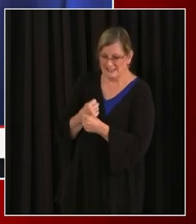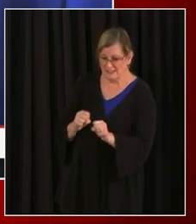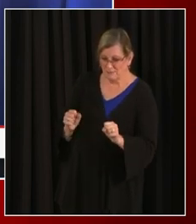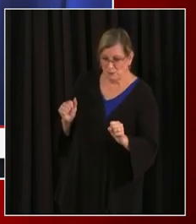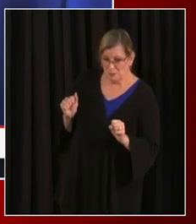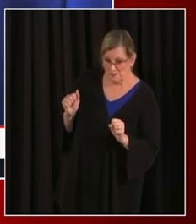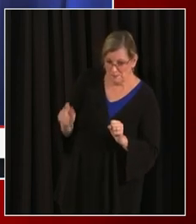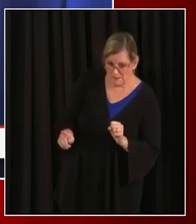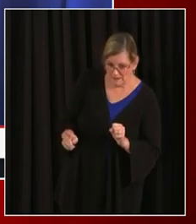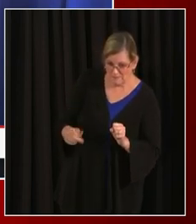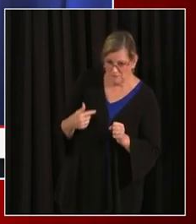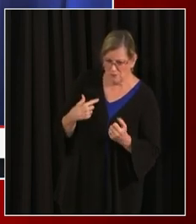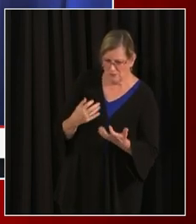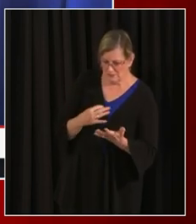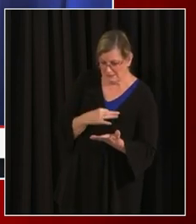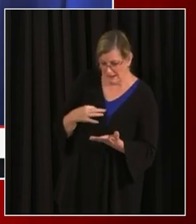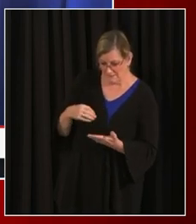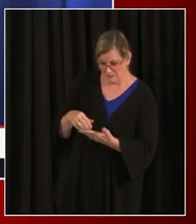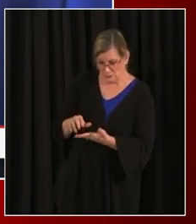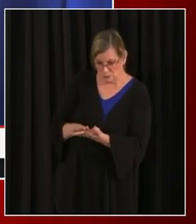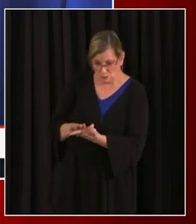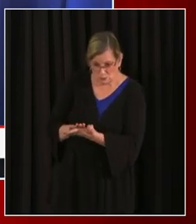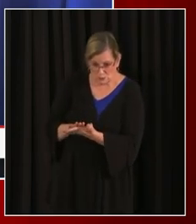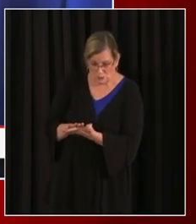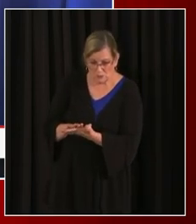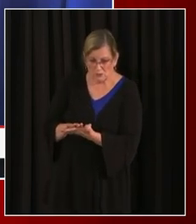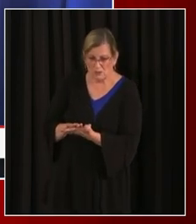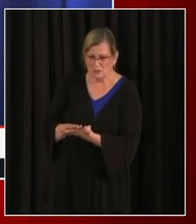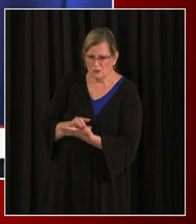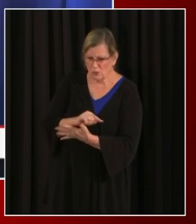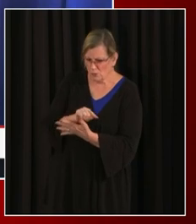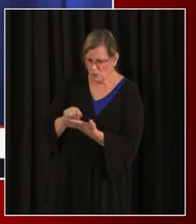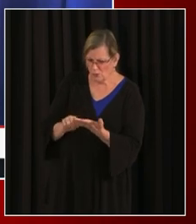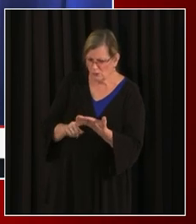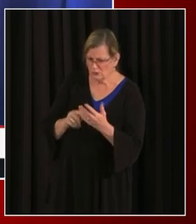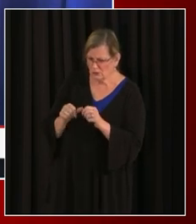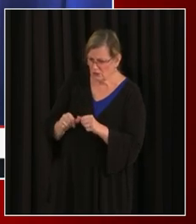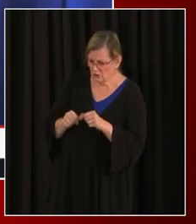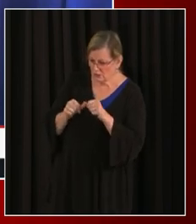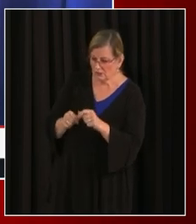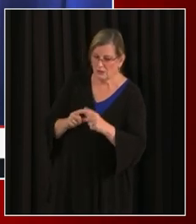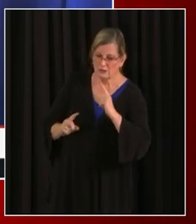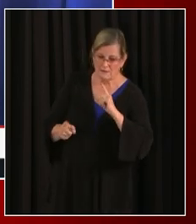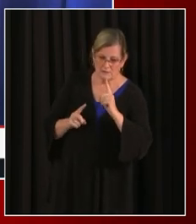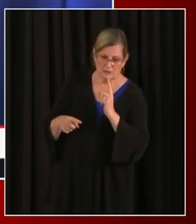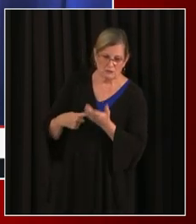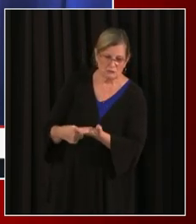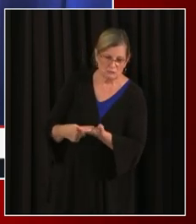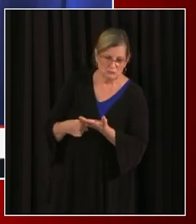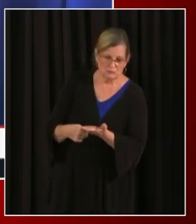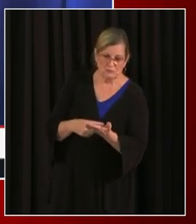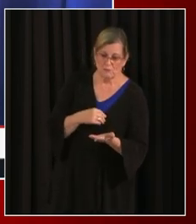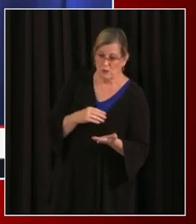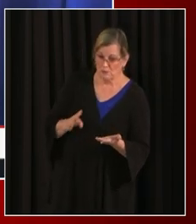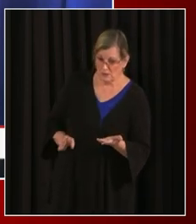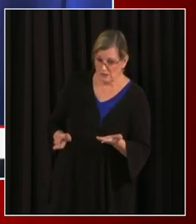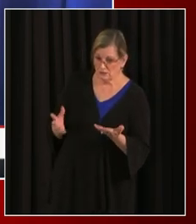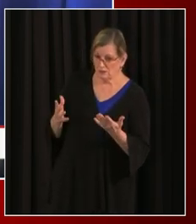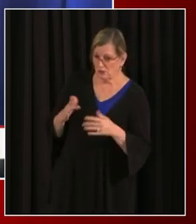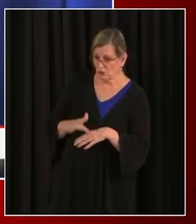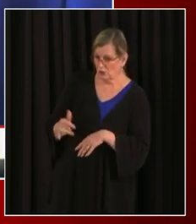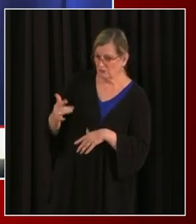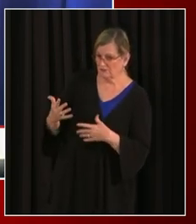we would staff schools. And those, again, are ongoing conversation. And as Mayor Bowser shared earlier,